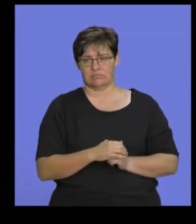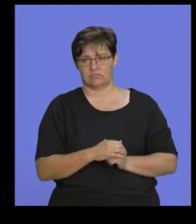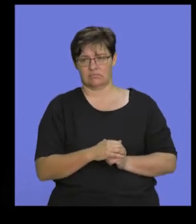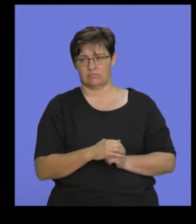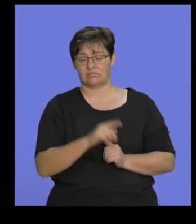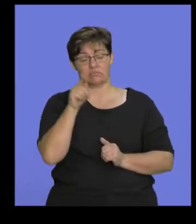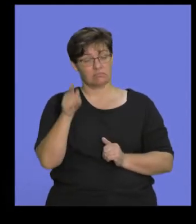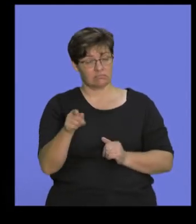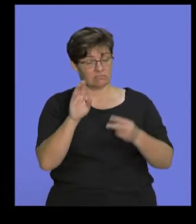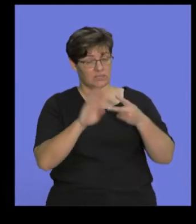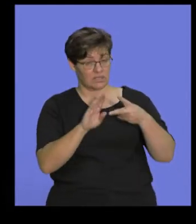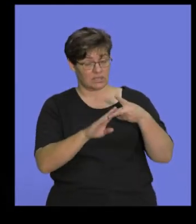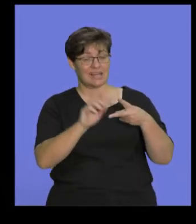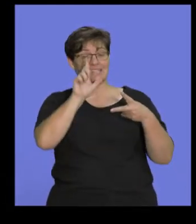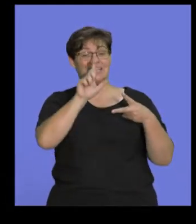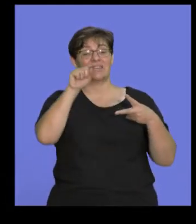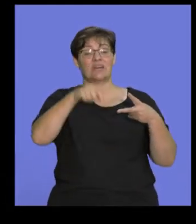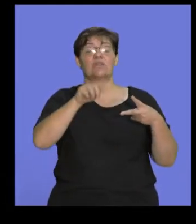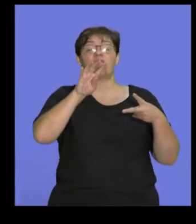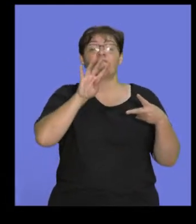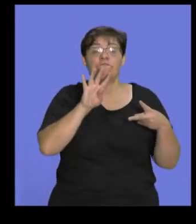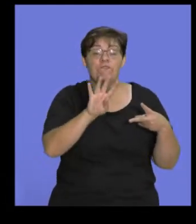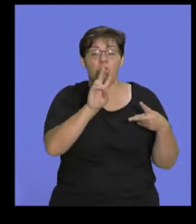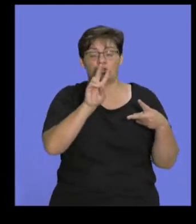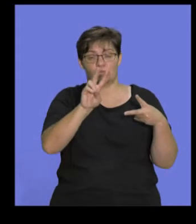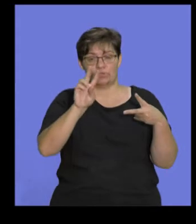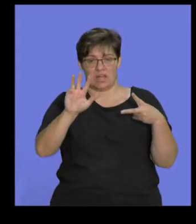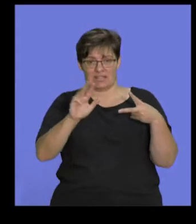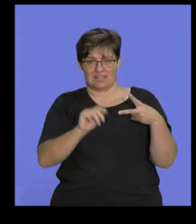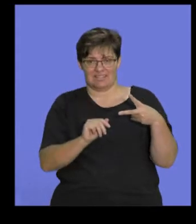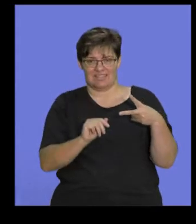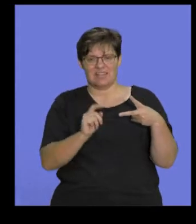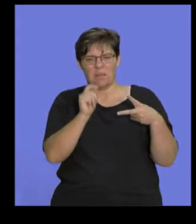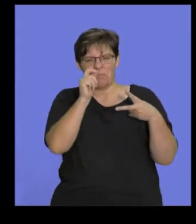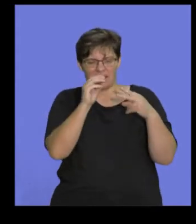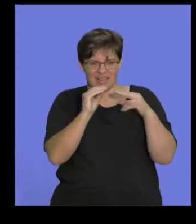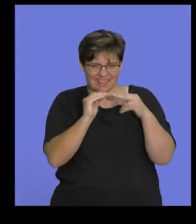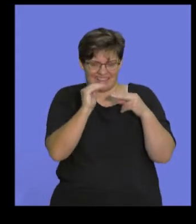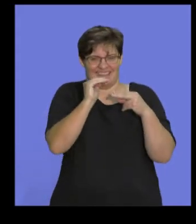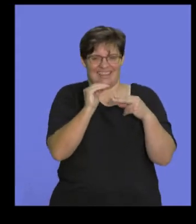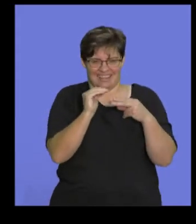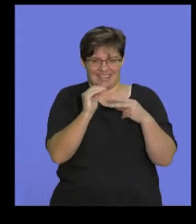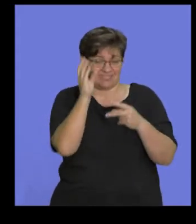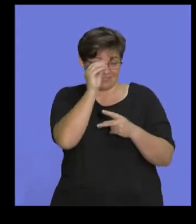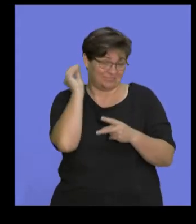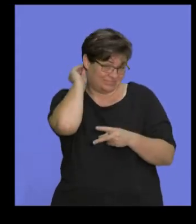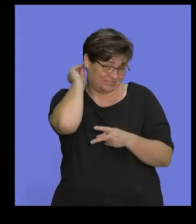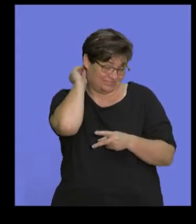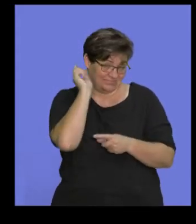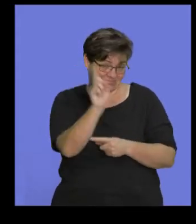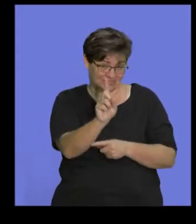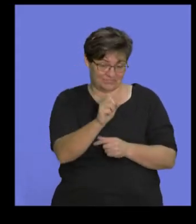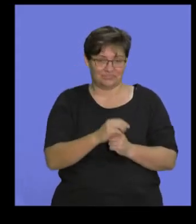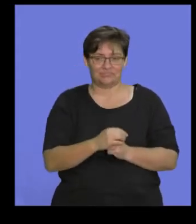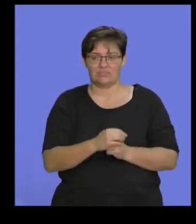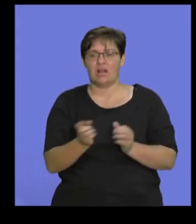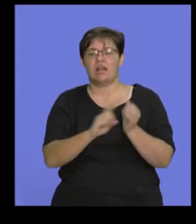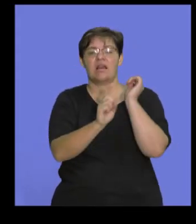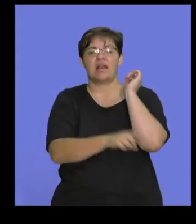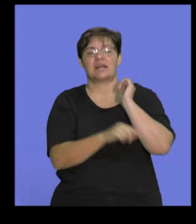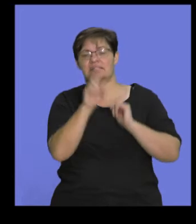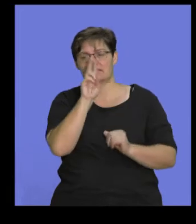7,346, right? Now it's 7,429. Just take that into